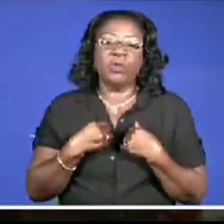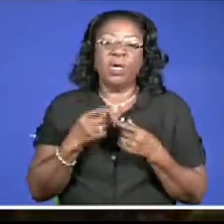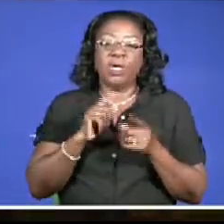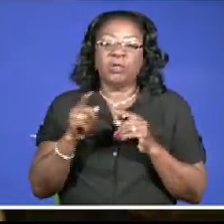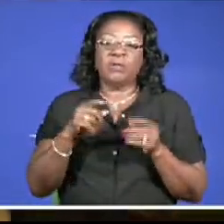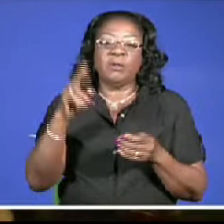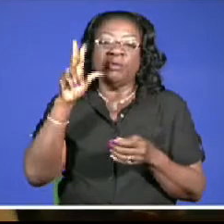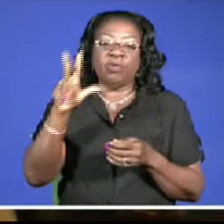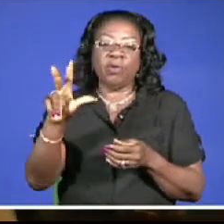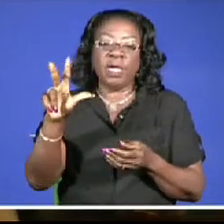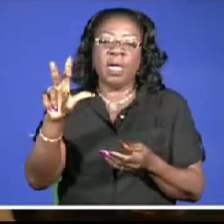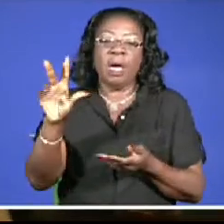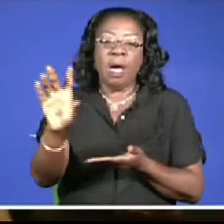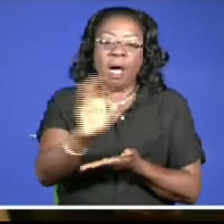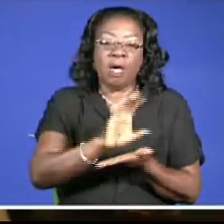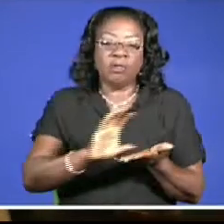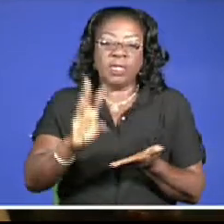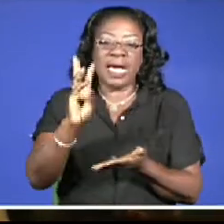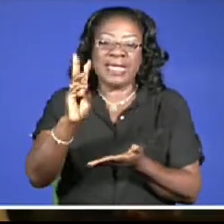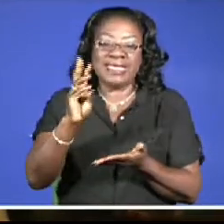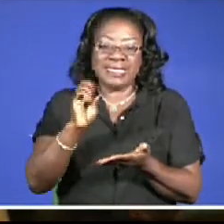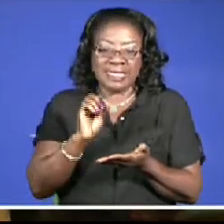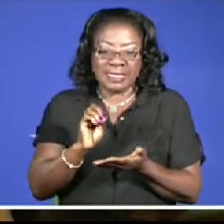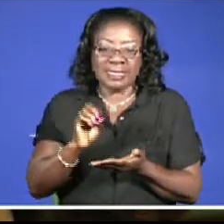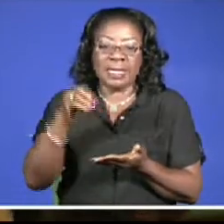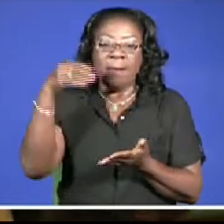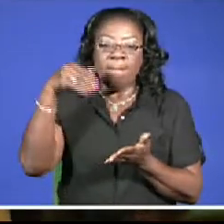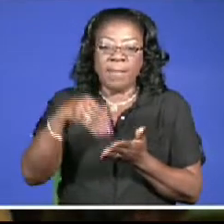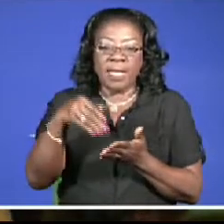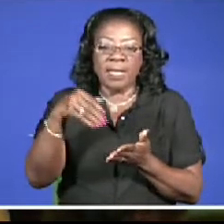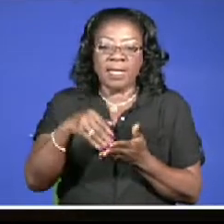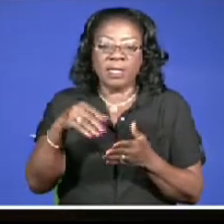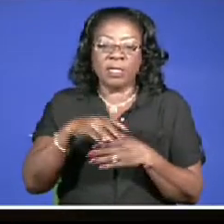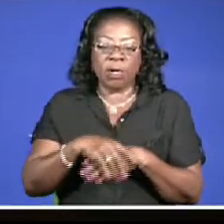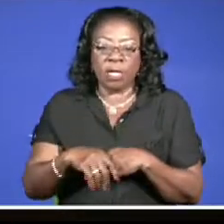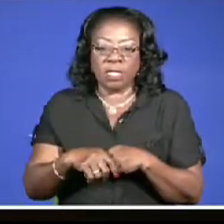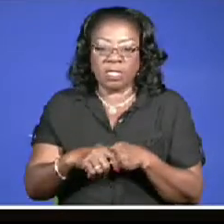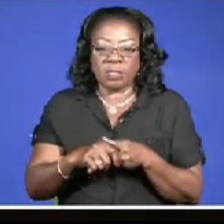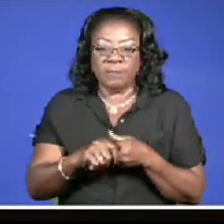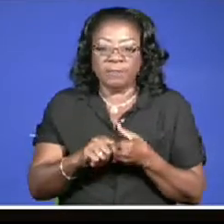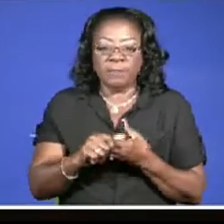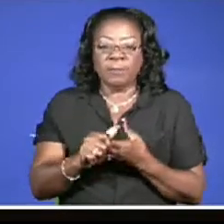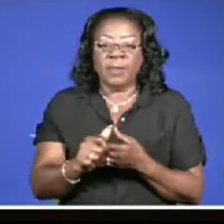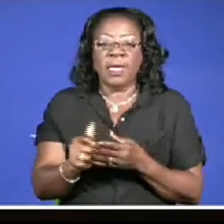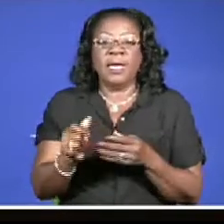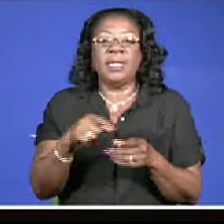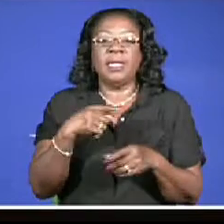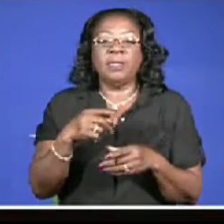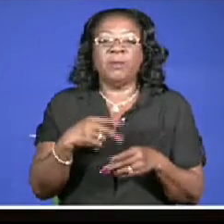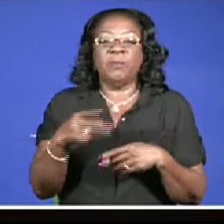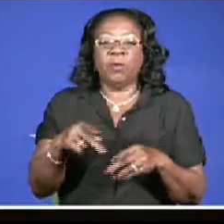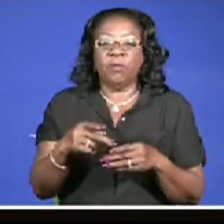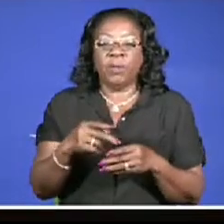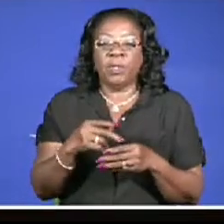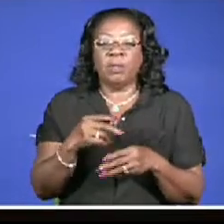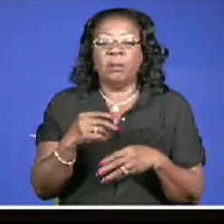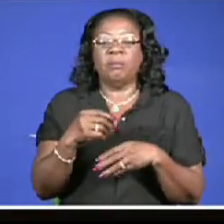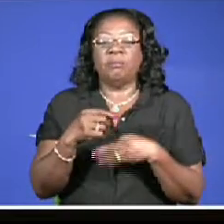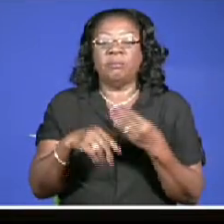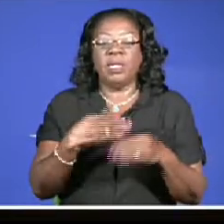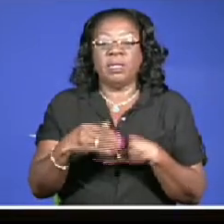in liabilities and find funds to address the government payroll, which had ballooned, particularly in the months leading